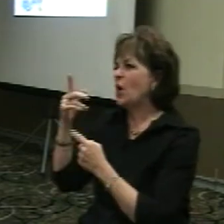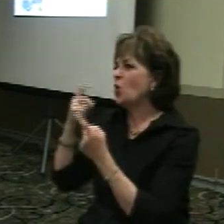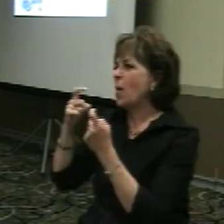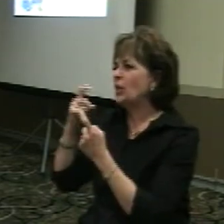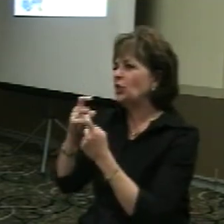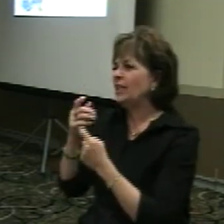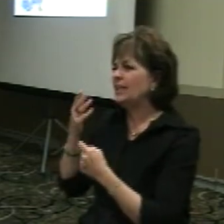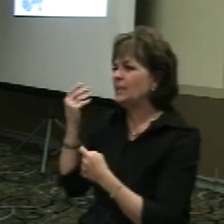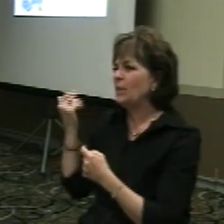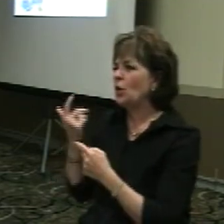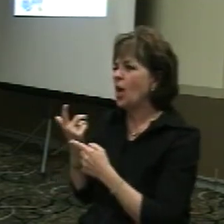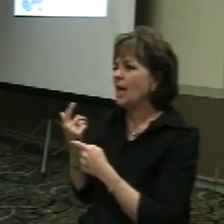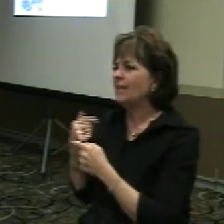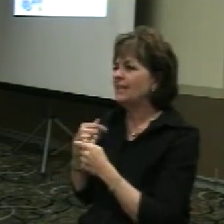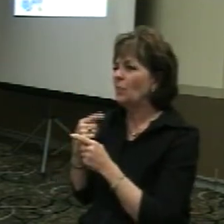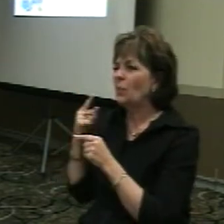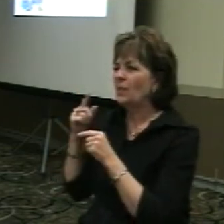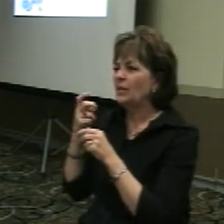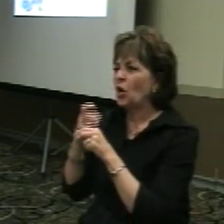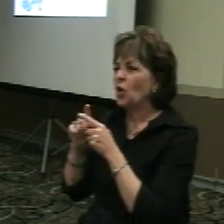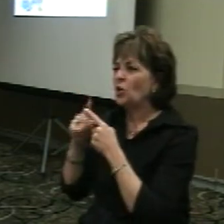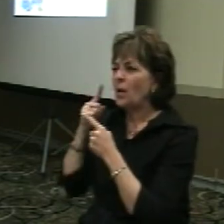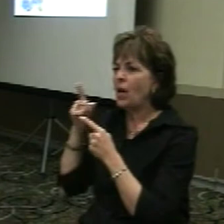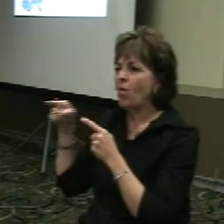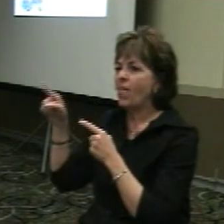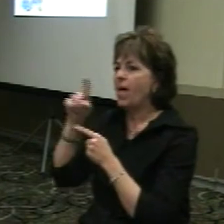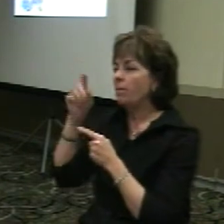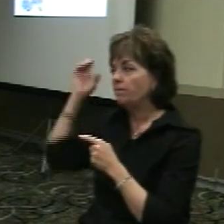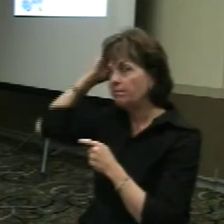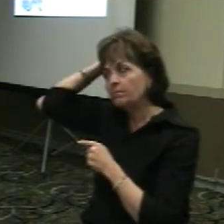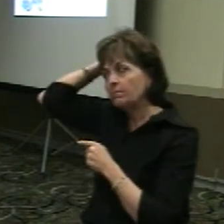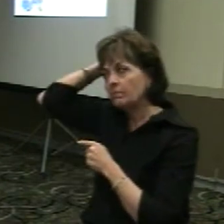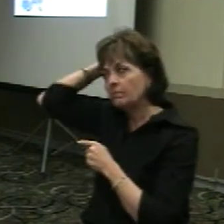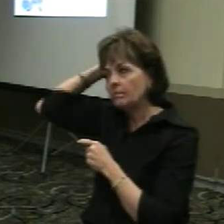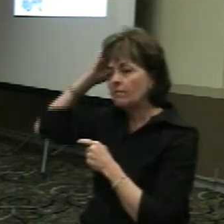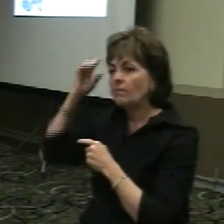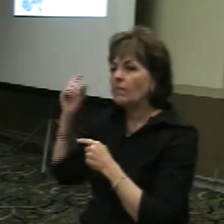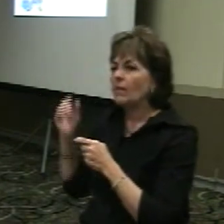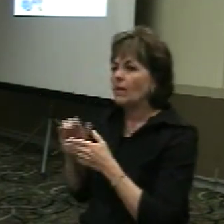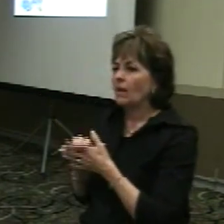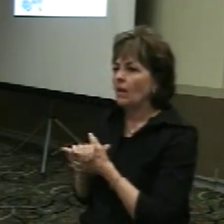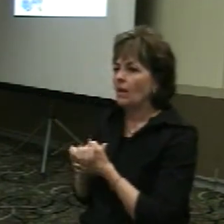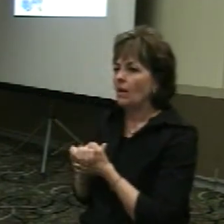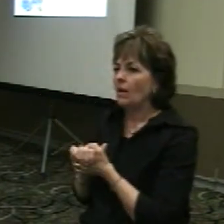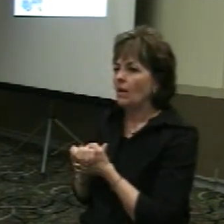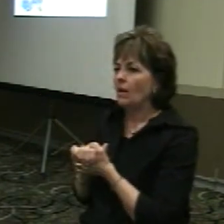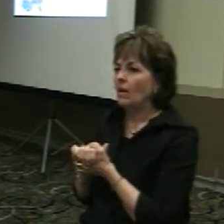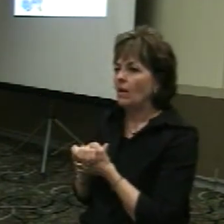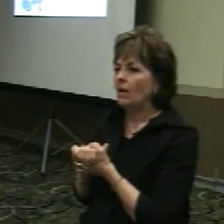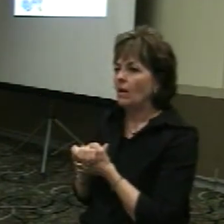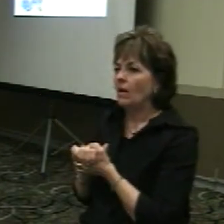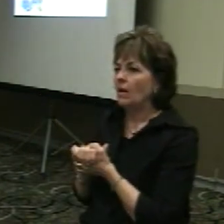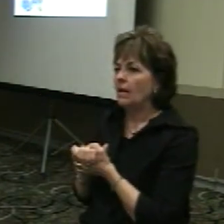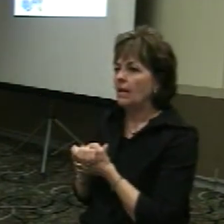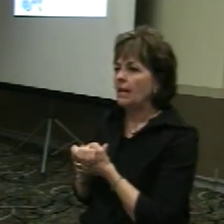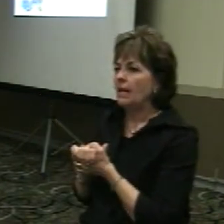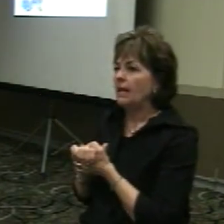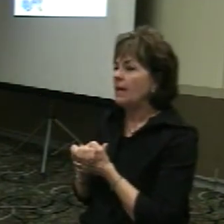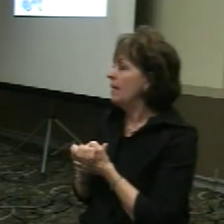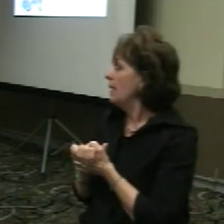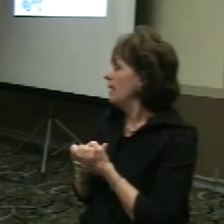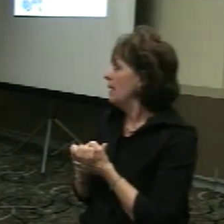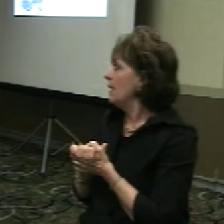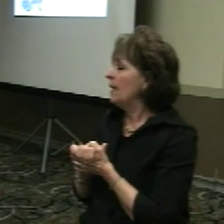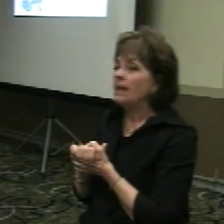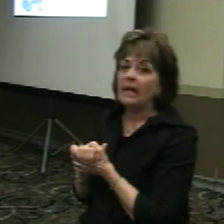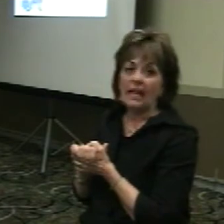cases, that may be one of the, how many times have you had to do something that you know was absolutely stupid, but do you want to get what you're going to get?